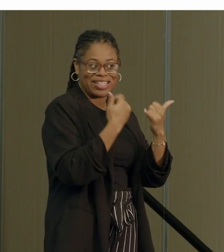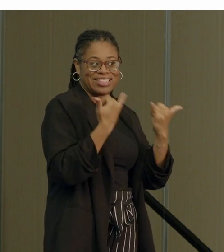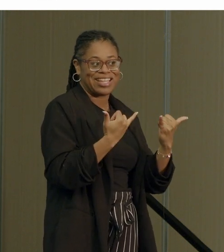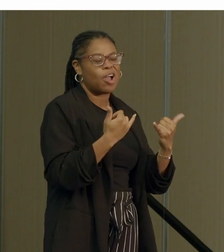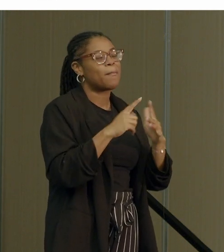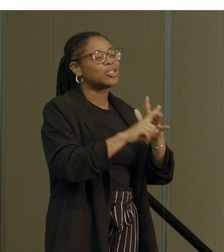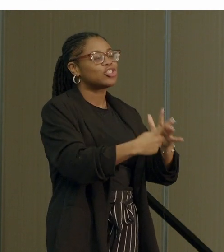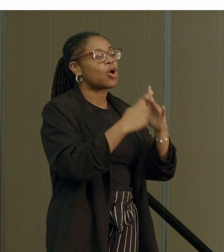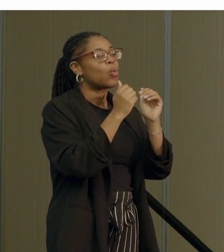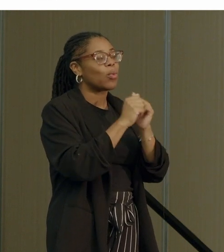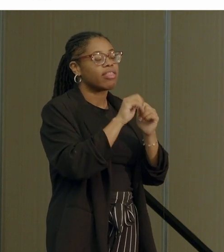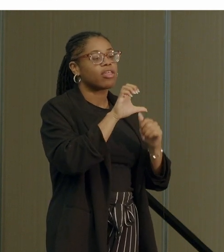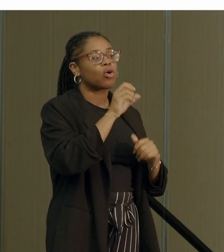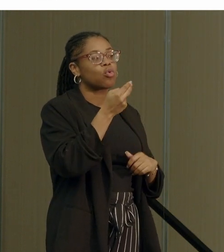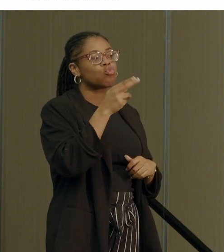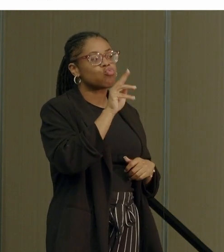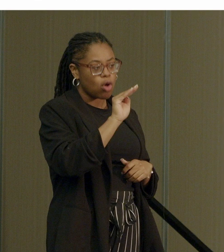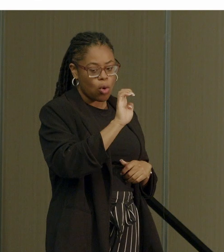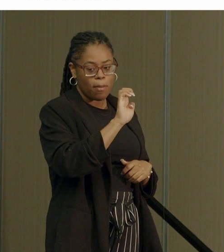start with Chromebooks.